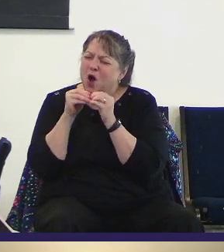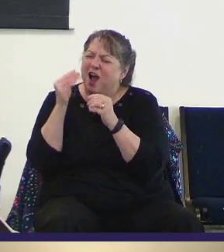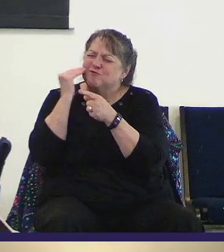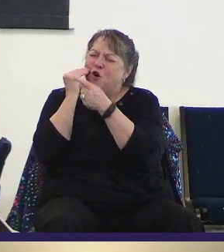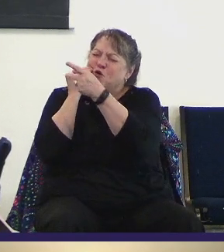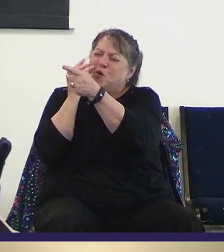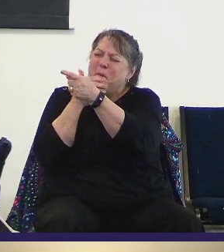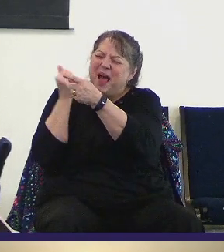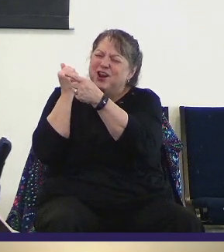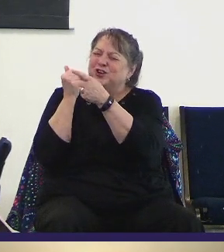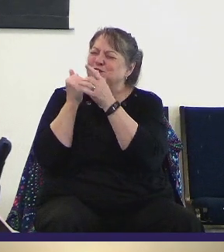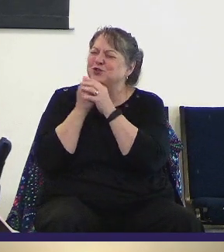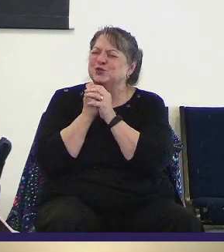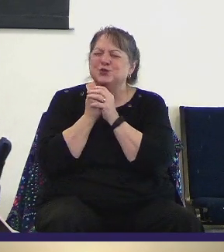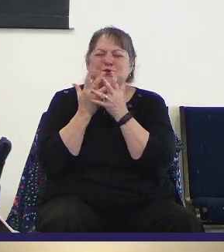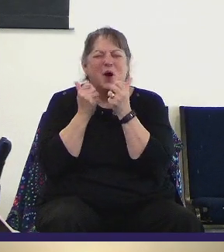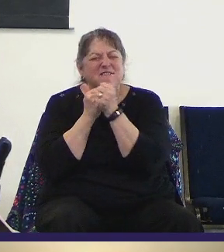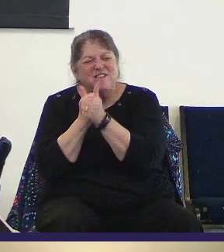be more than just